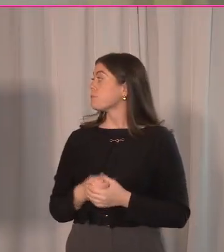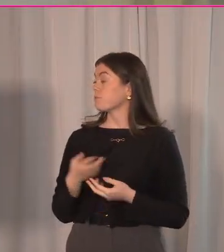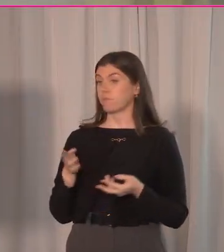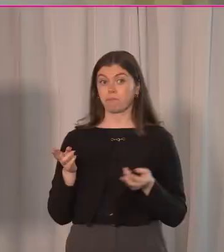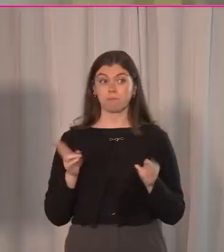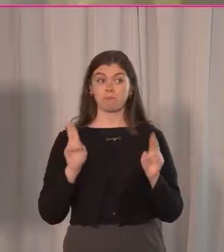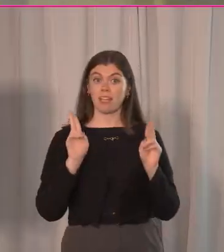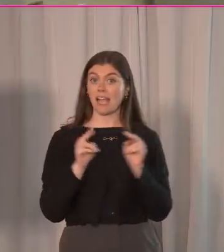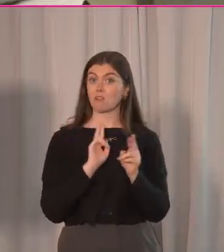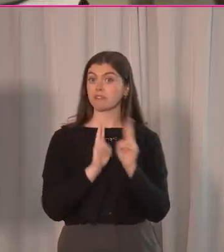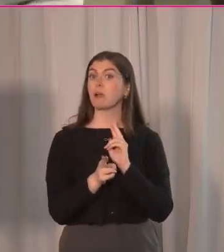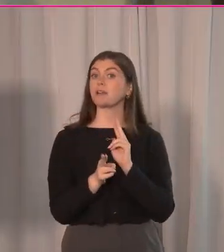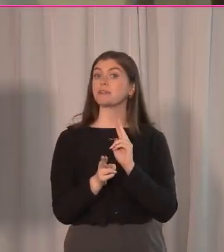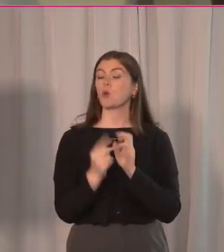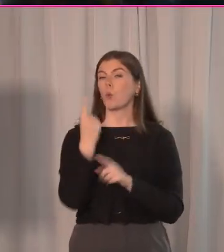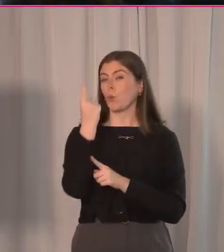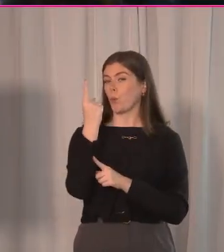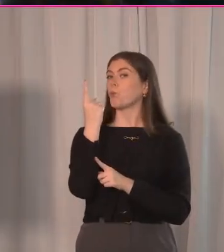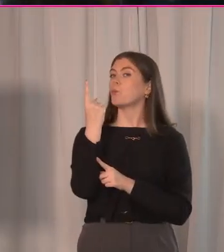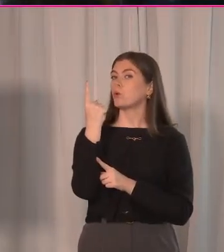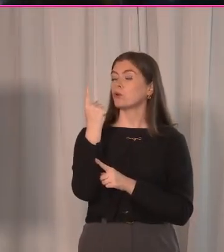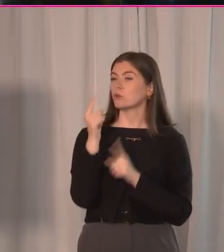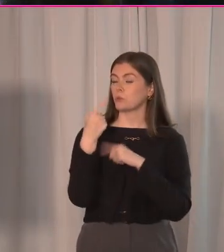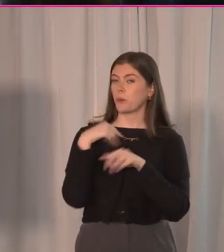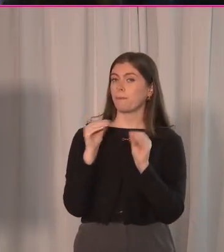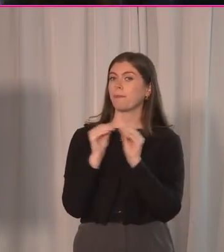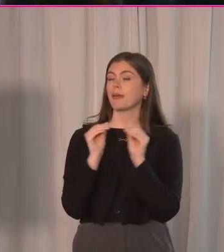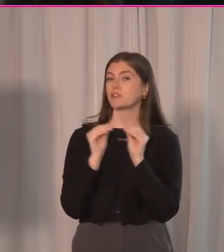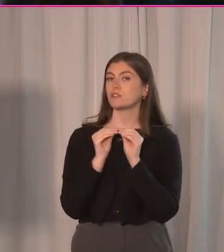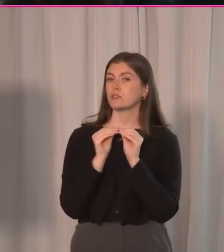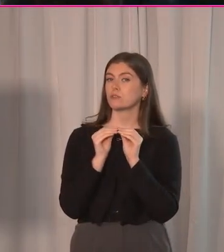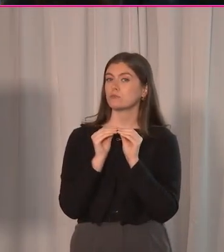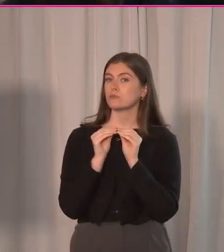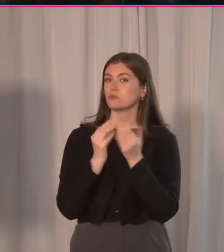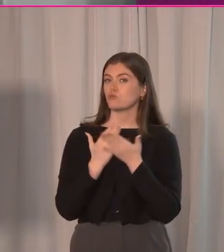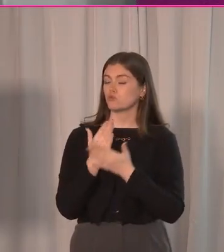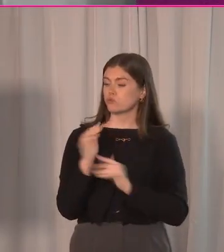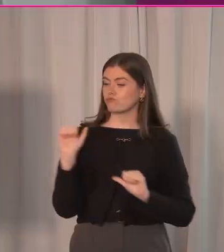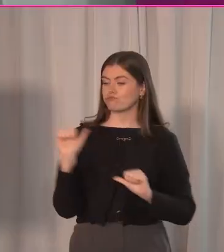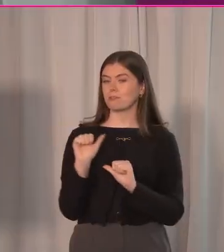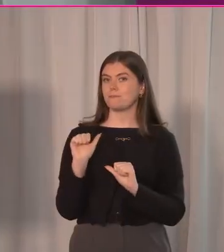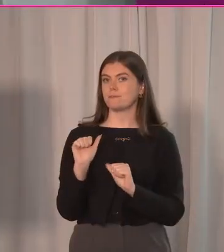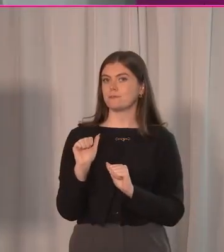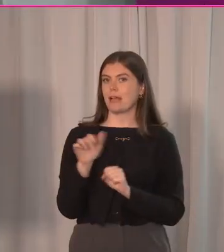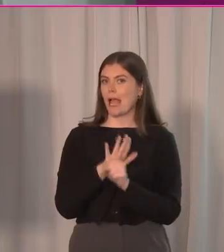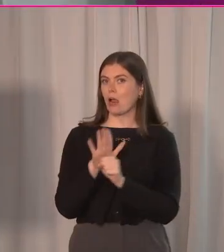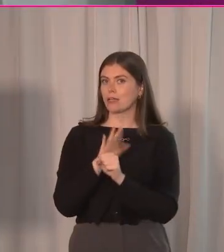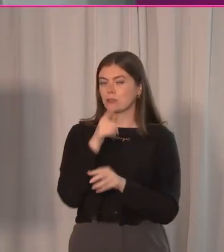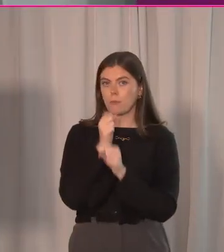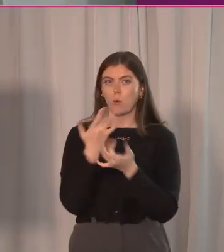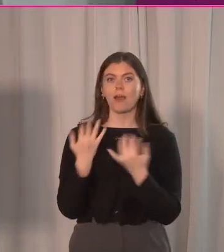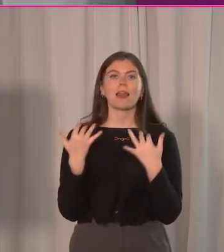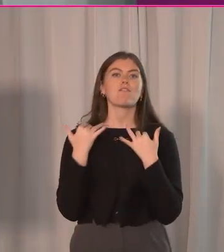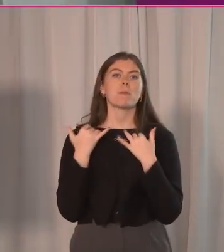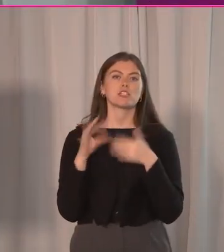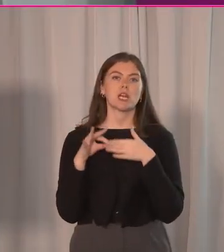I can talk to that a little bit. I suppose one of the things that we mentioned in the brief mention about the areas is information and